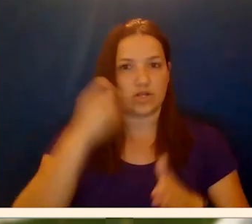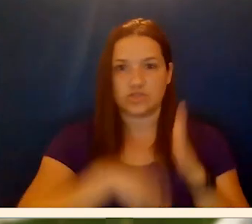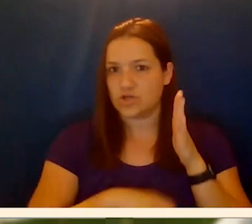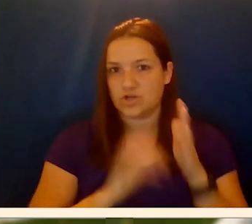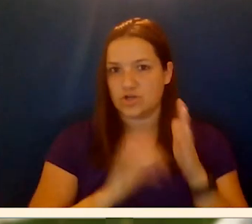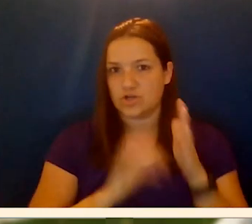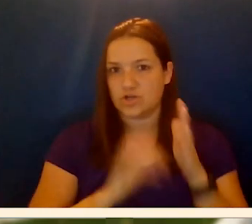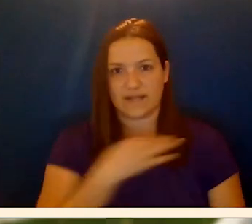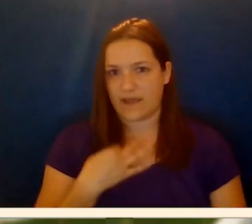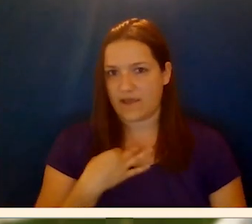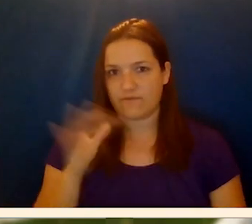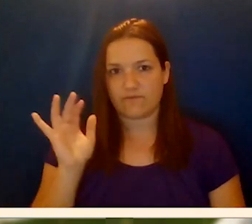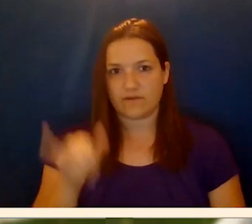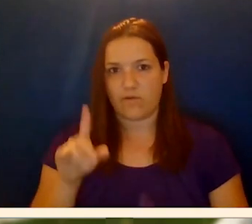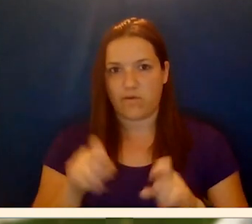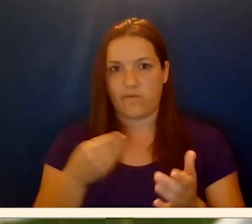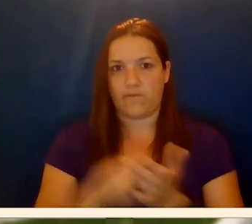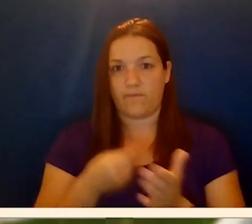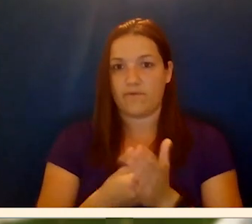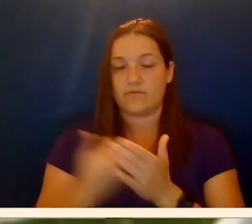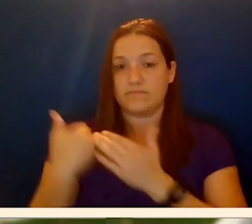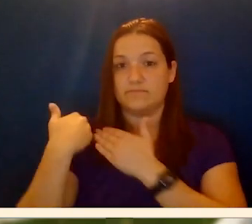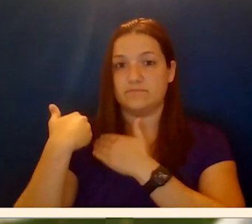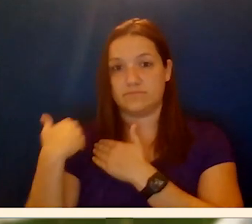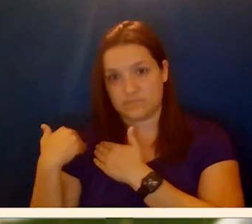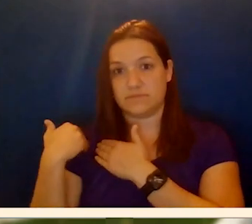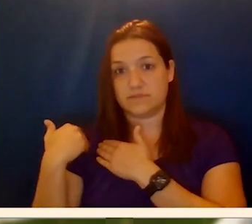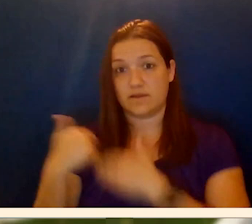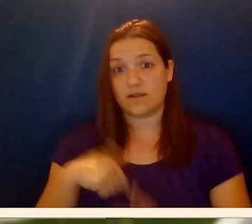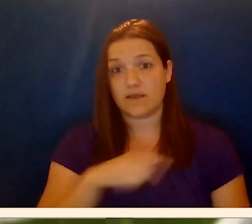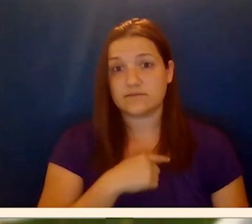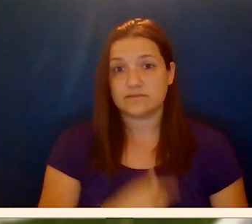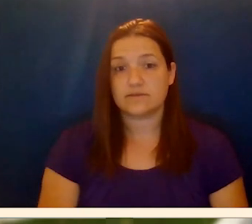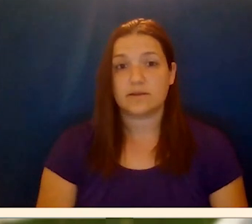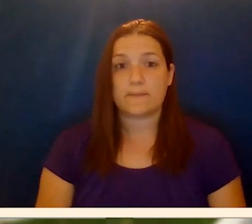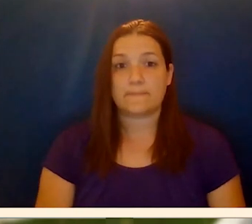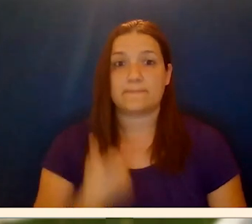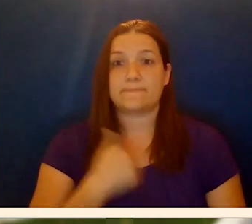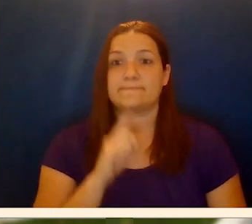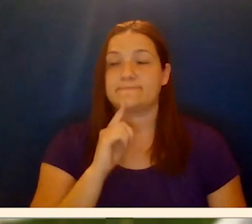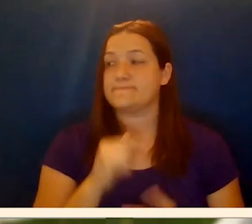is entirely on us. We've ordered, I